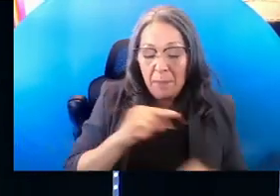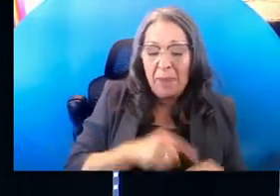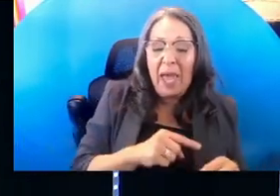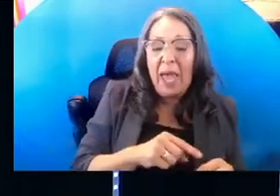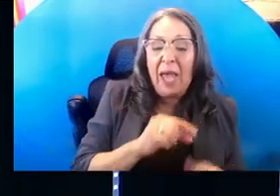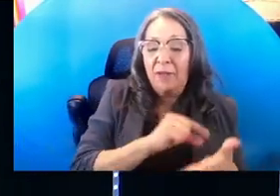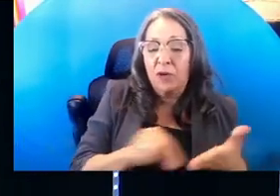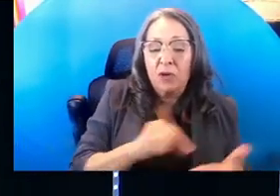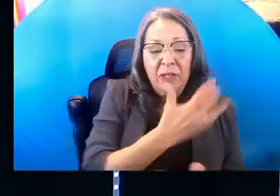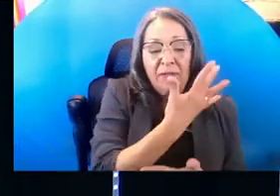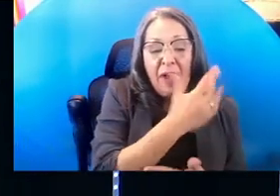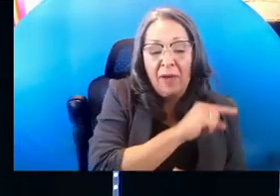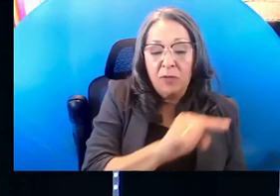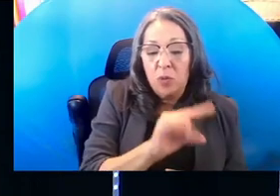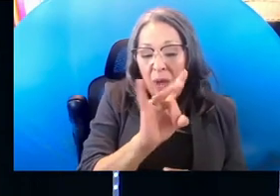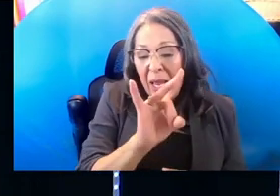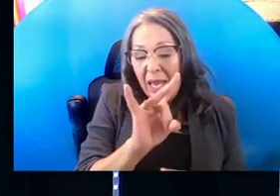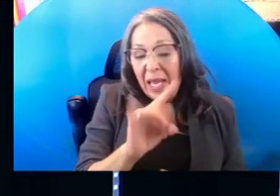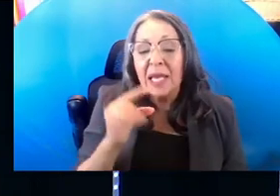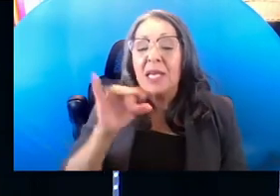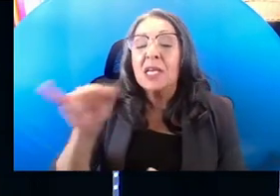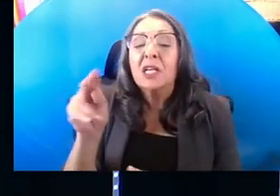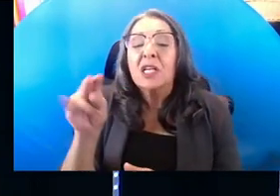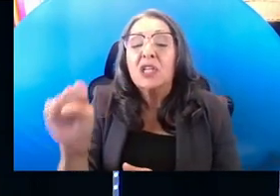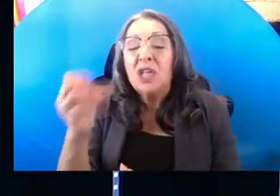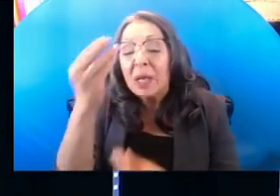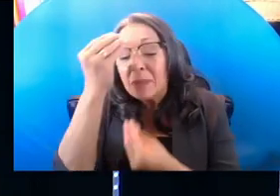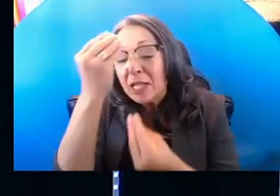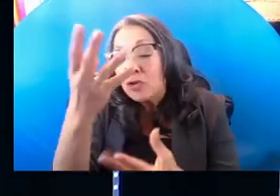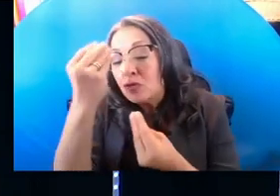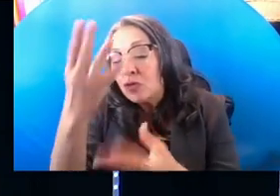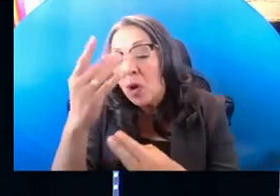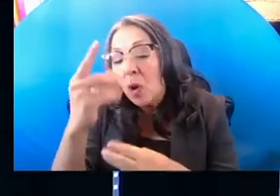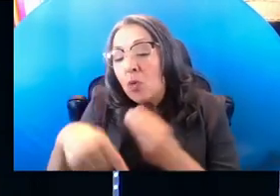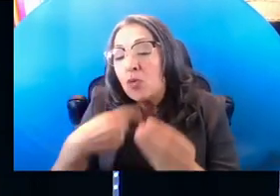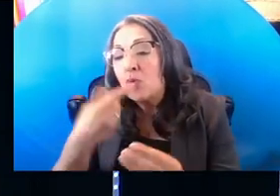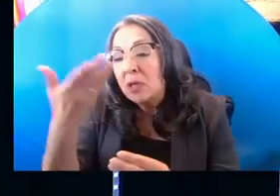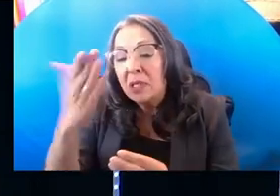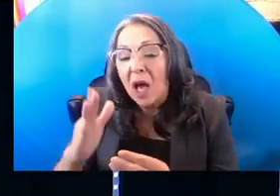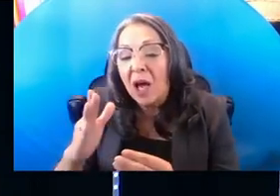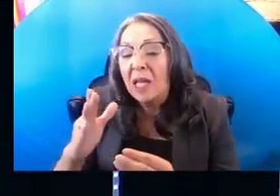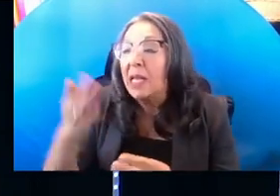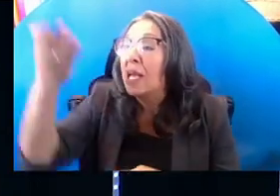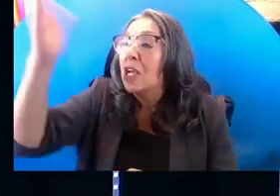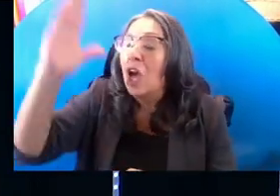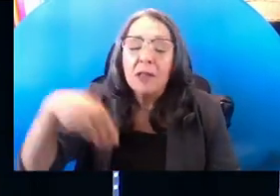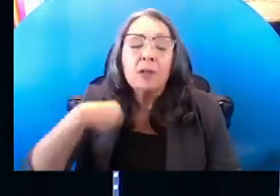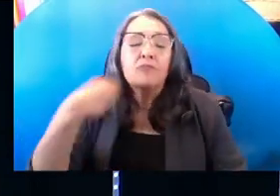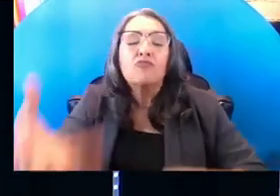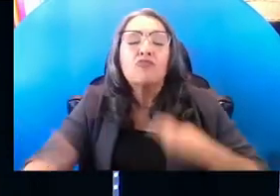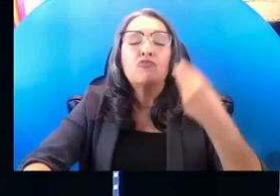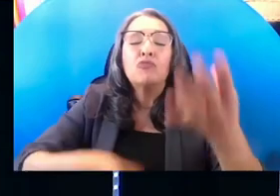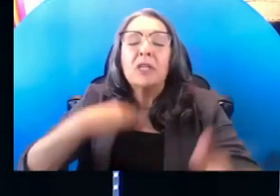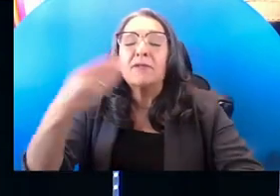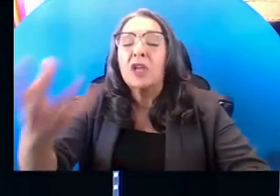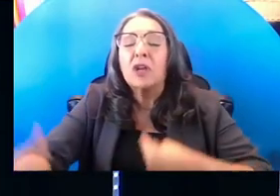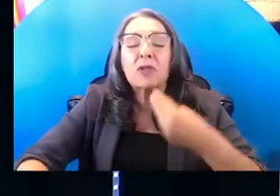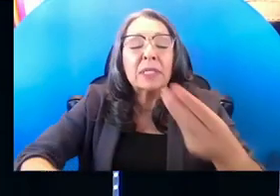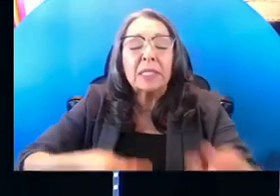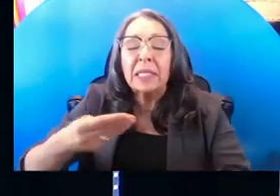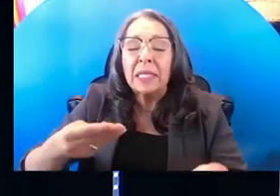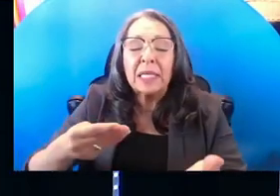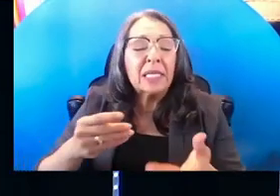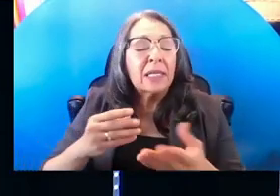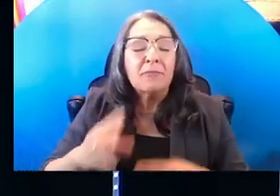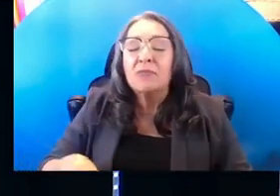5-8, James talks, he gives you some hints about who God is. He says, a God who gives generously, a God who is generous,